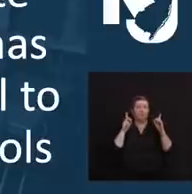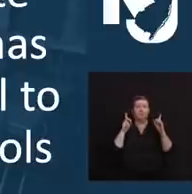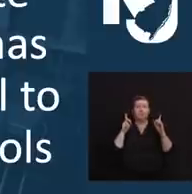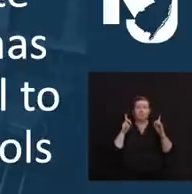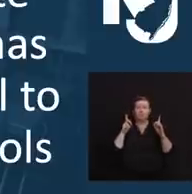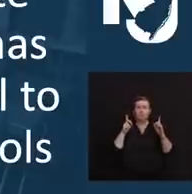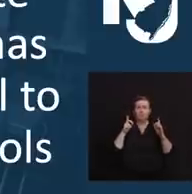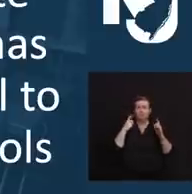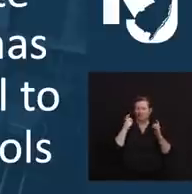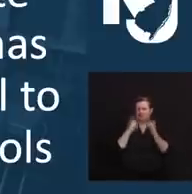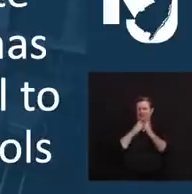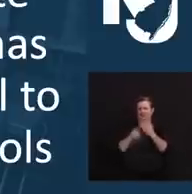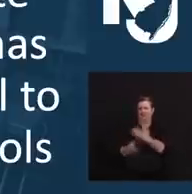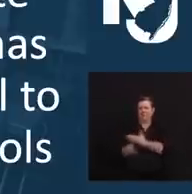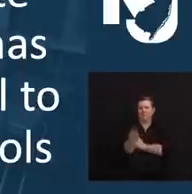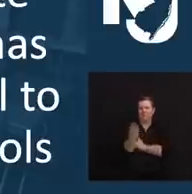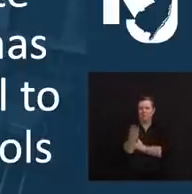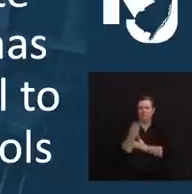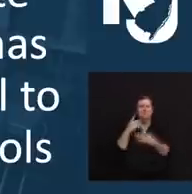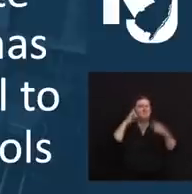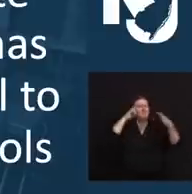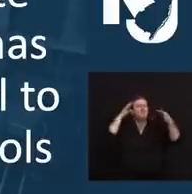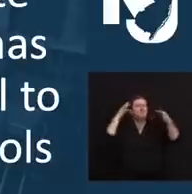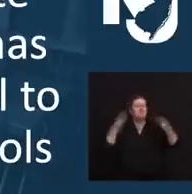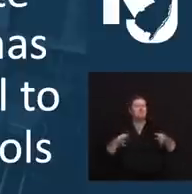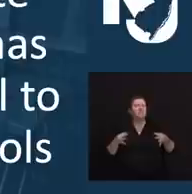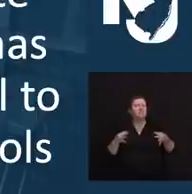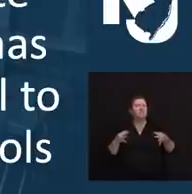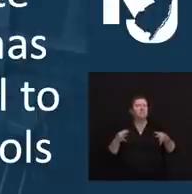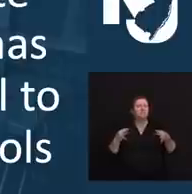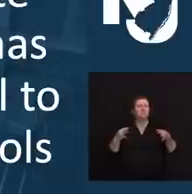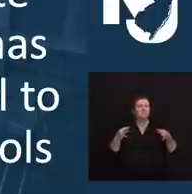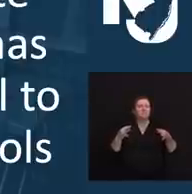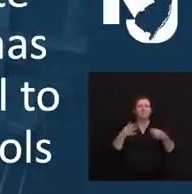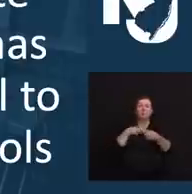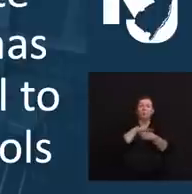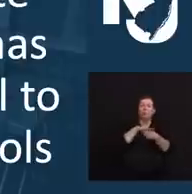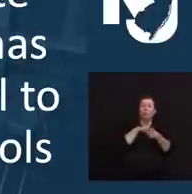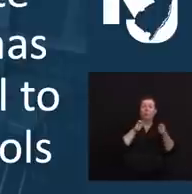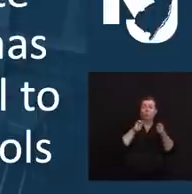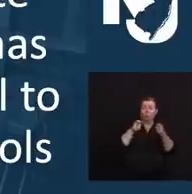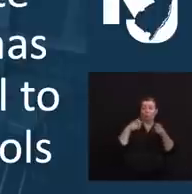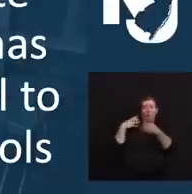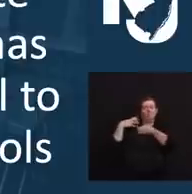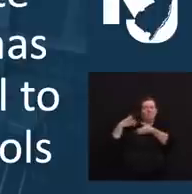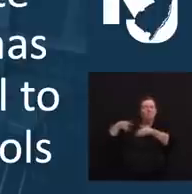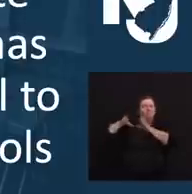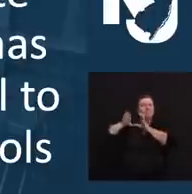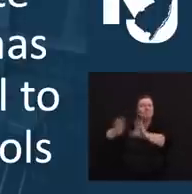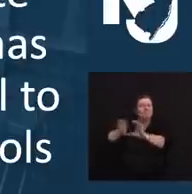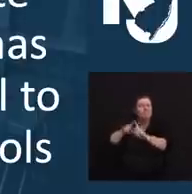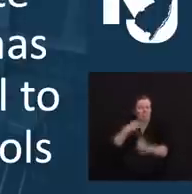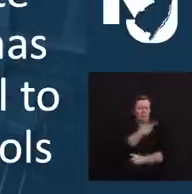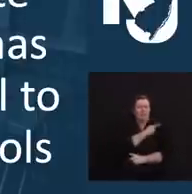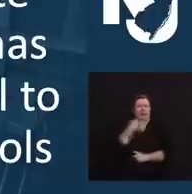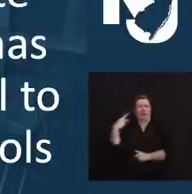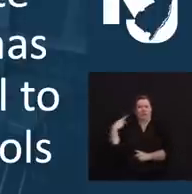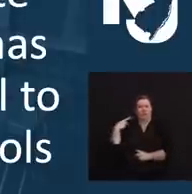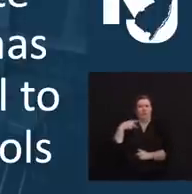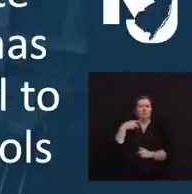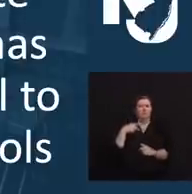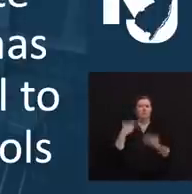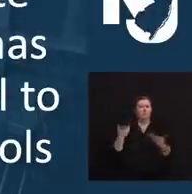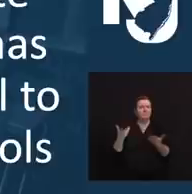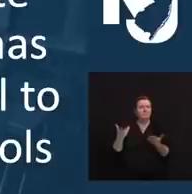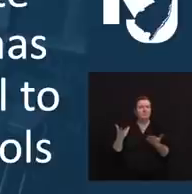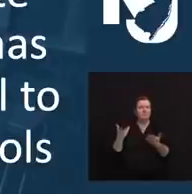final determination to return local control to the Paterson School District. The Department of Education presented its final report to